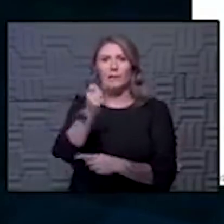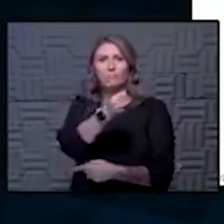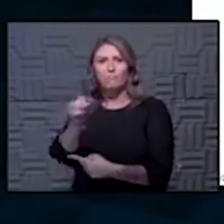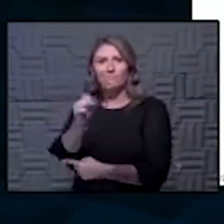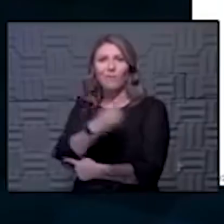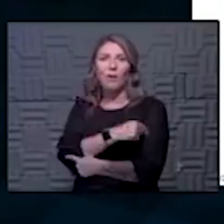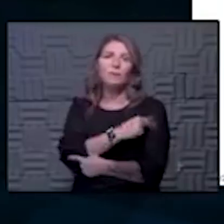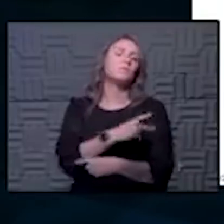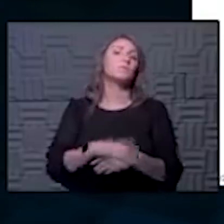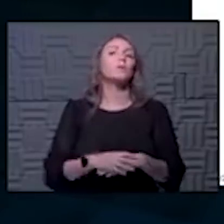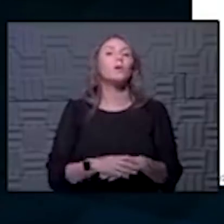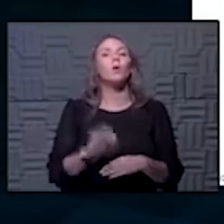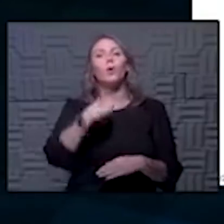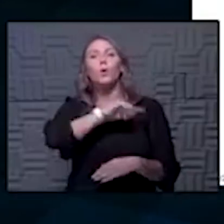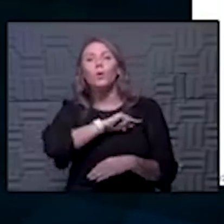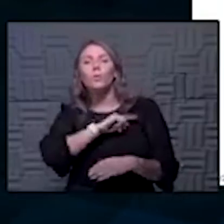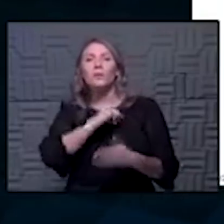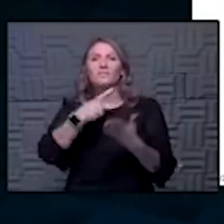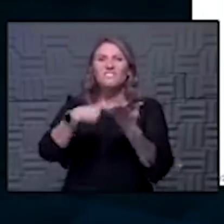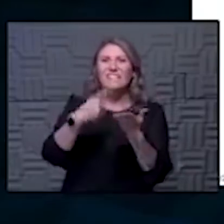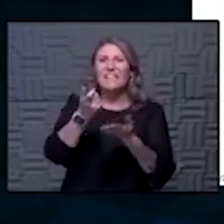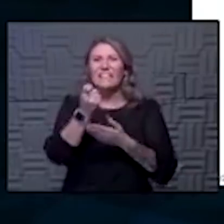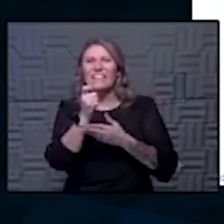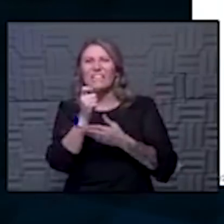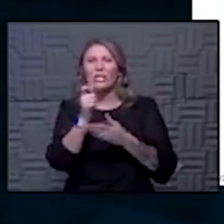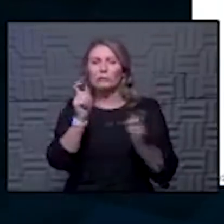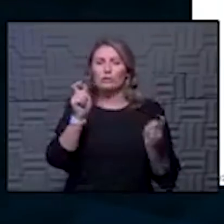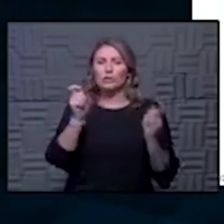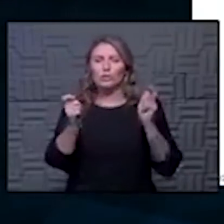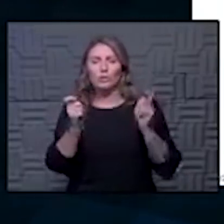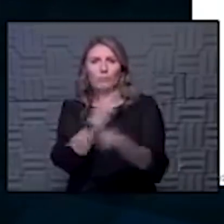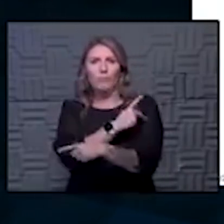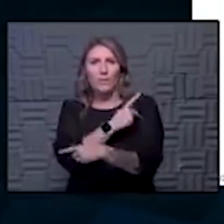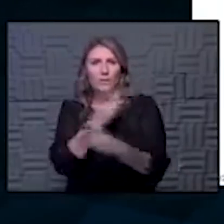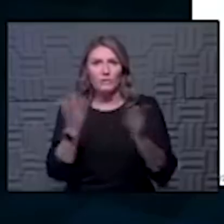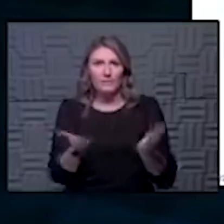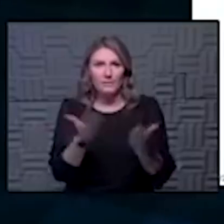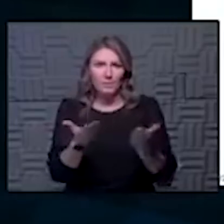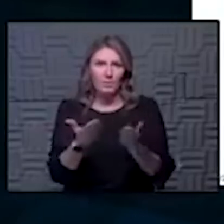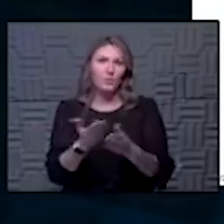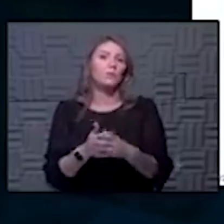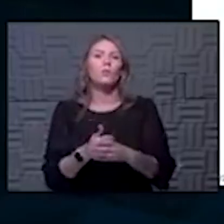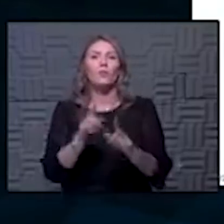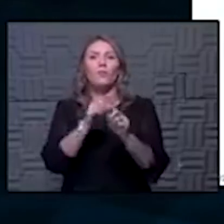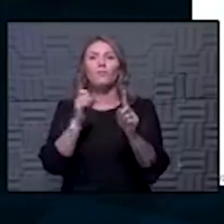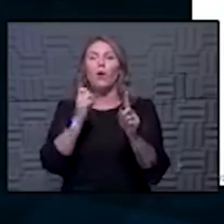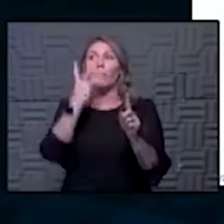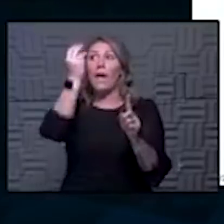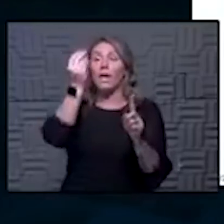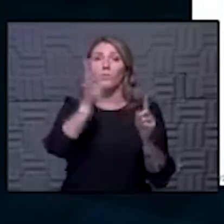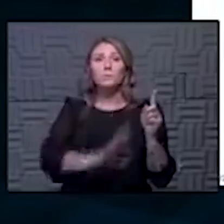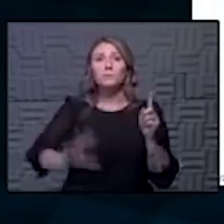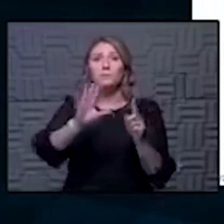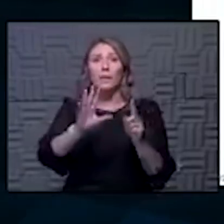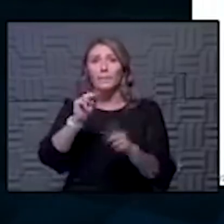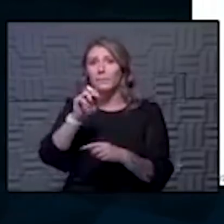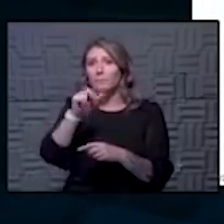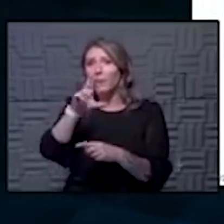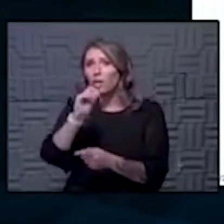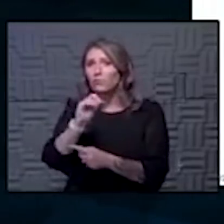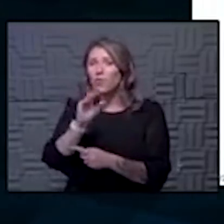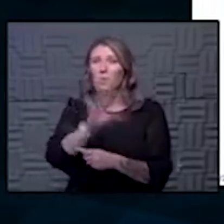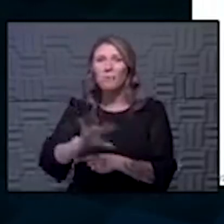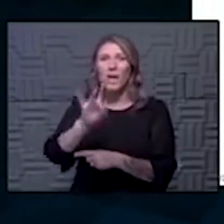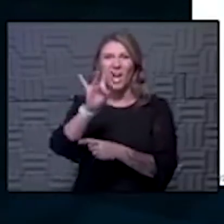talked a little bit about the slight shift of patients here that are hospitalized that are from outside the metro. So overall, it's